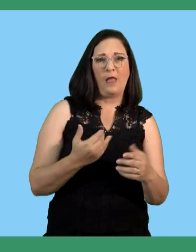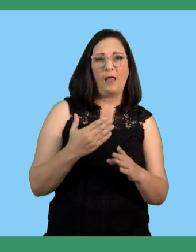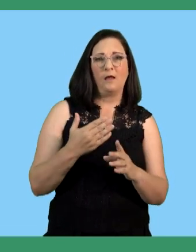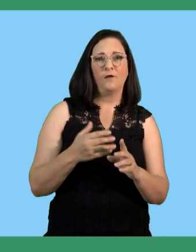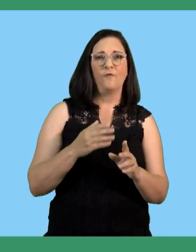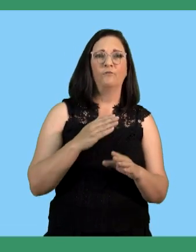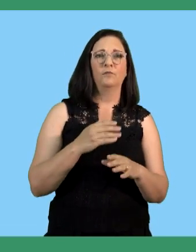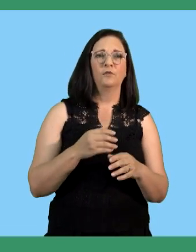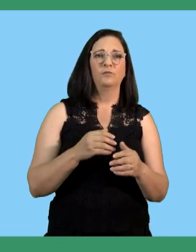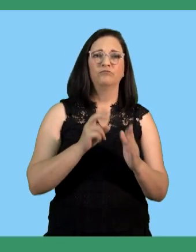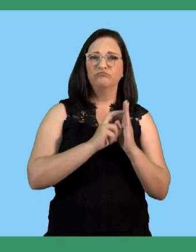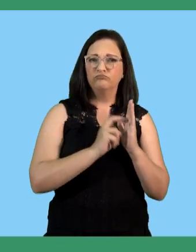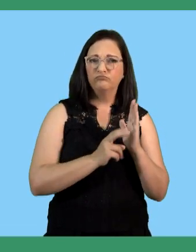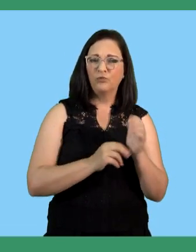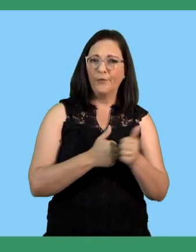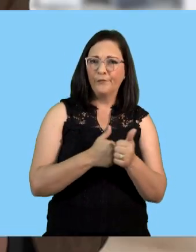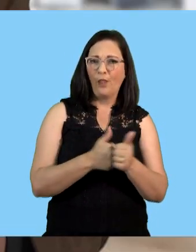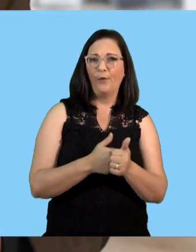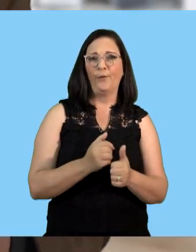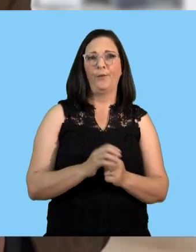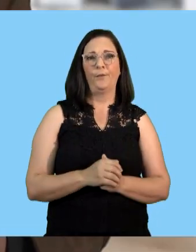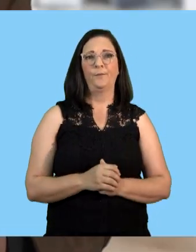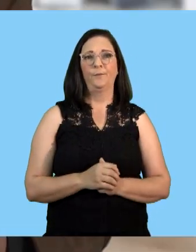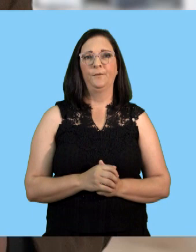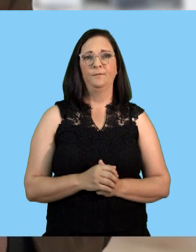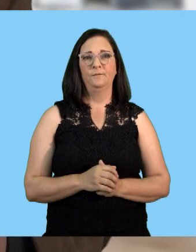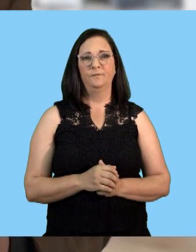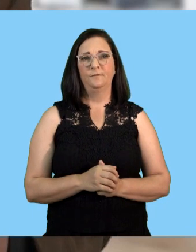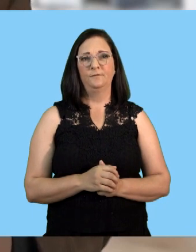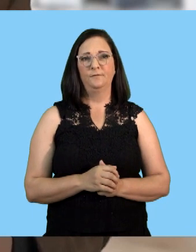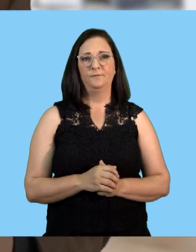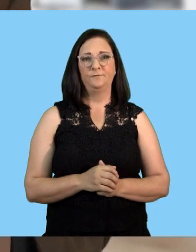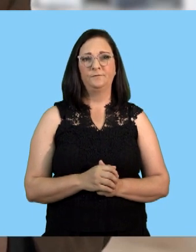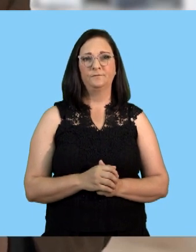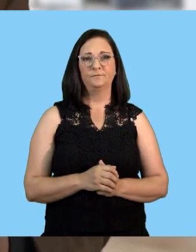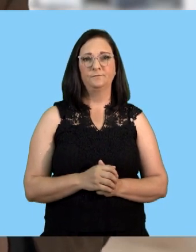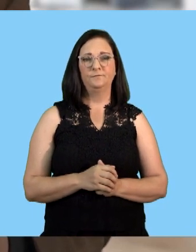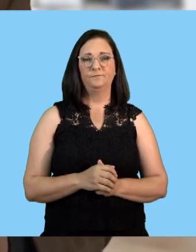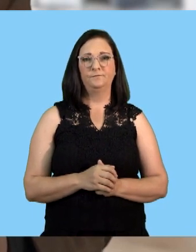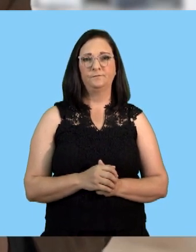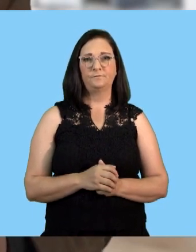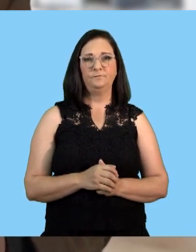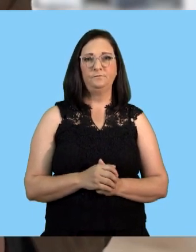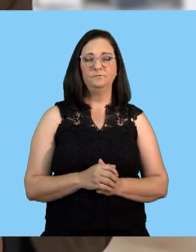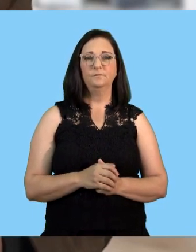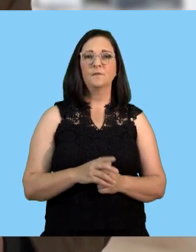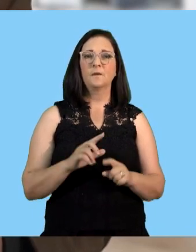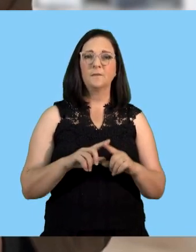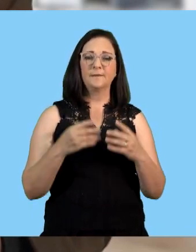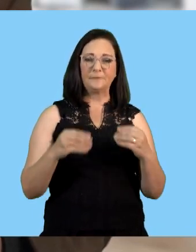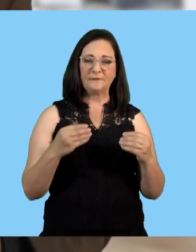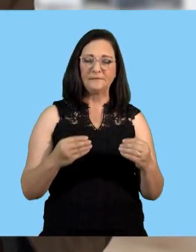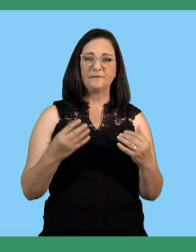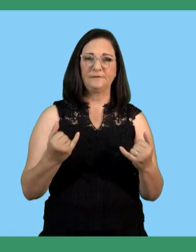to basically follow the rules or do as it's required of you, so meaning you're compliant. So it measures the